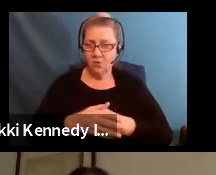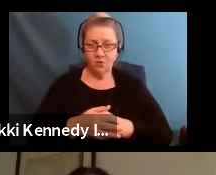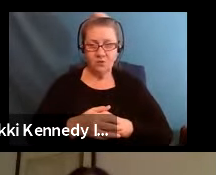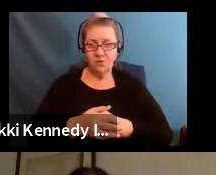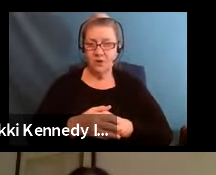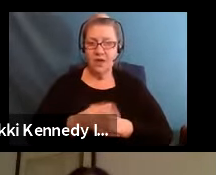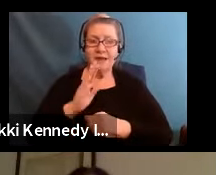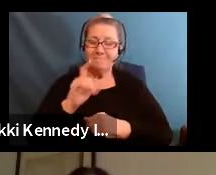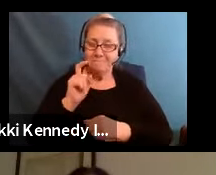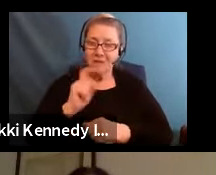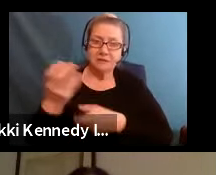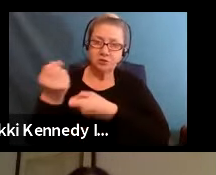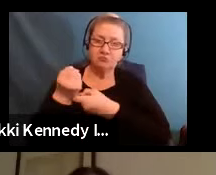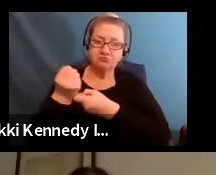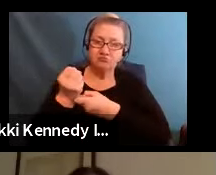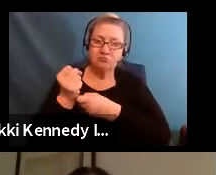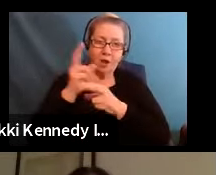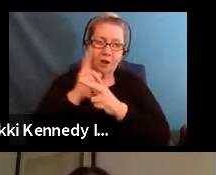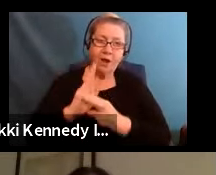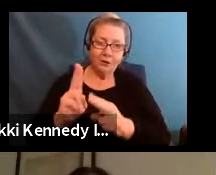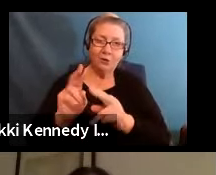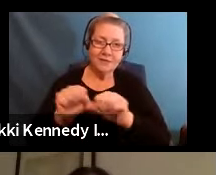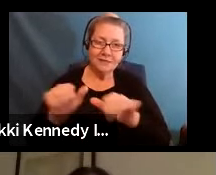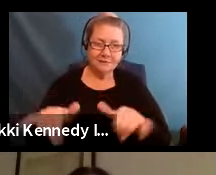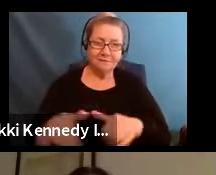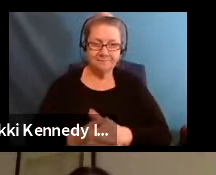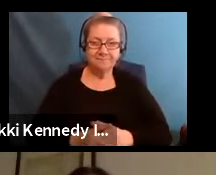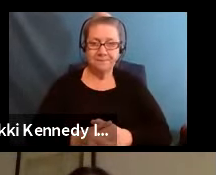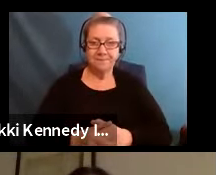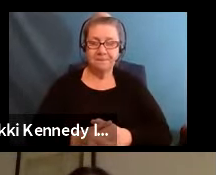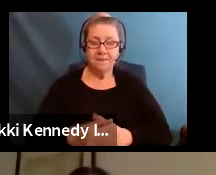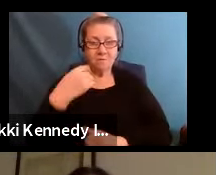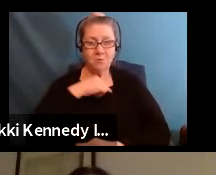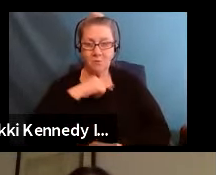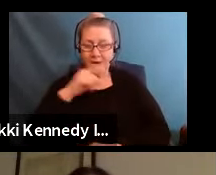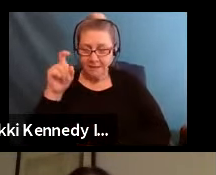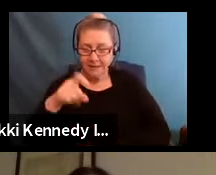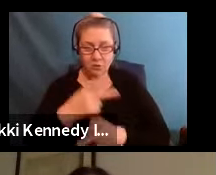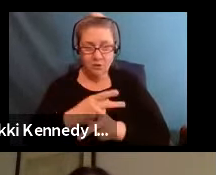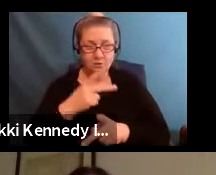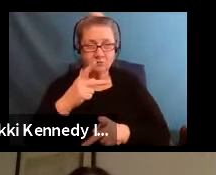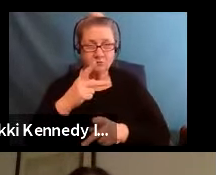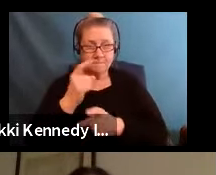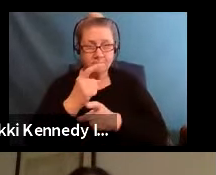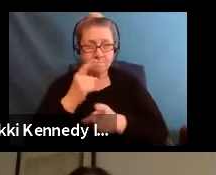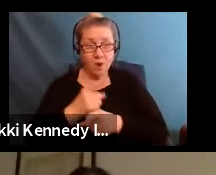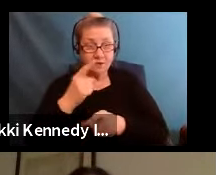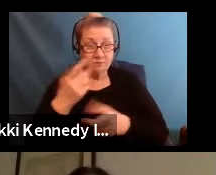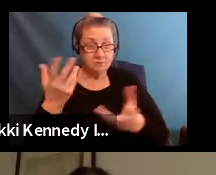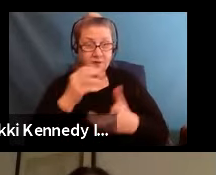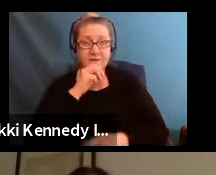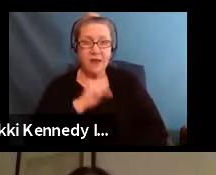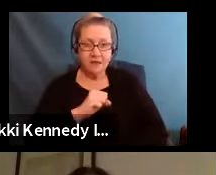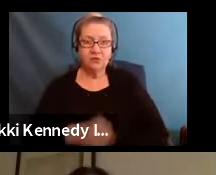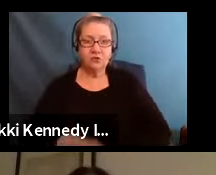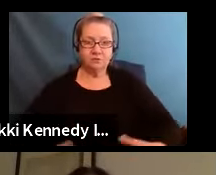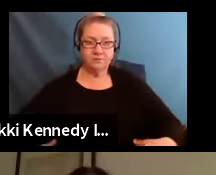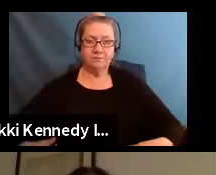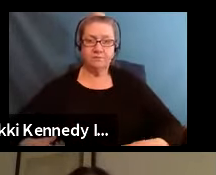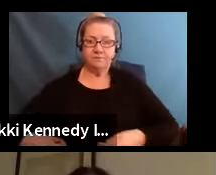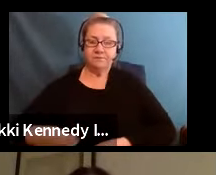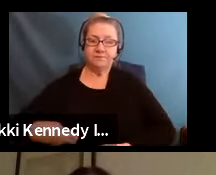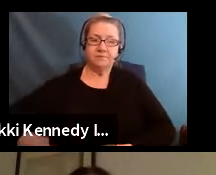be the honor system. And so, but what we absolutely have to get right is getting age, because that one's the easiest one. That one's the easiest one to